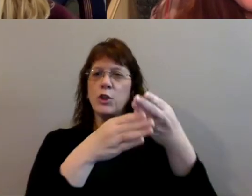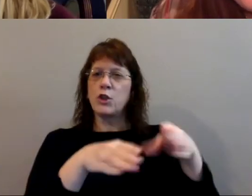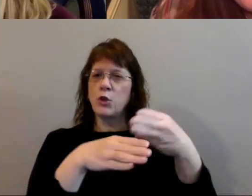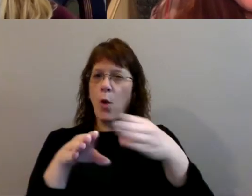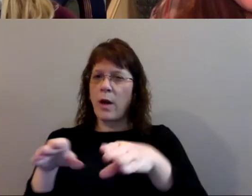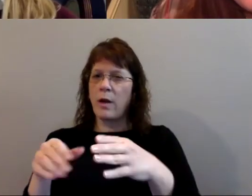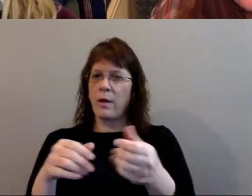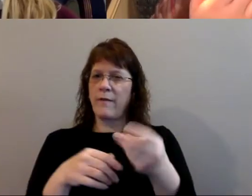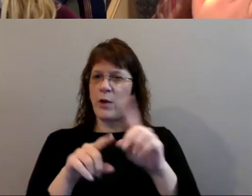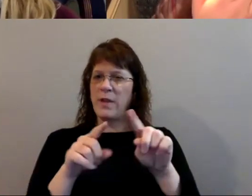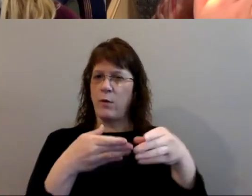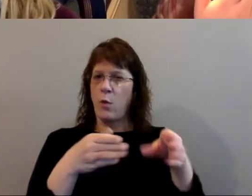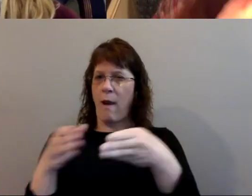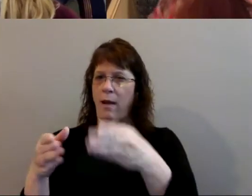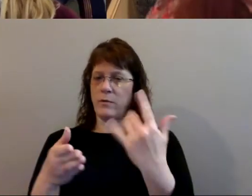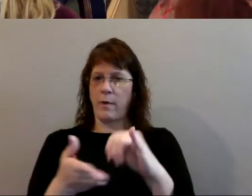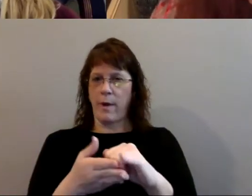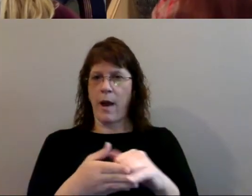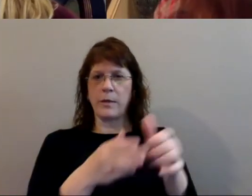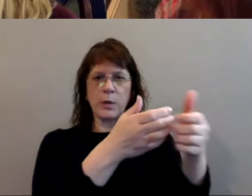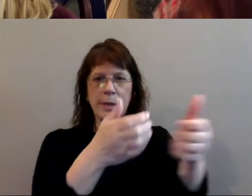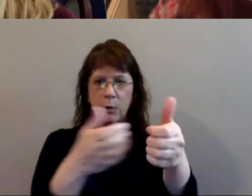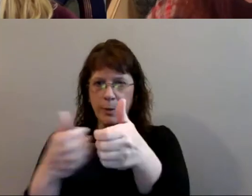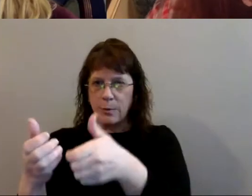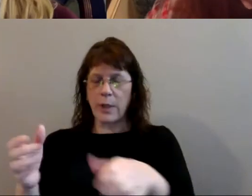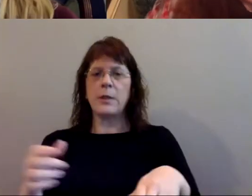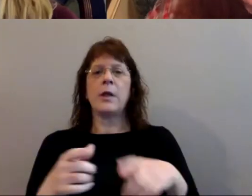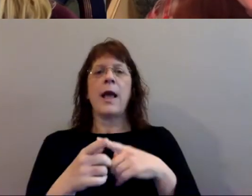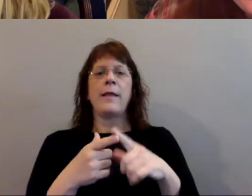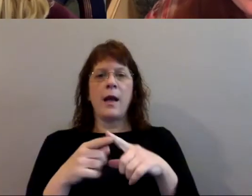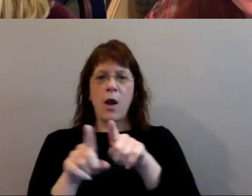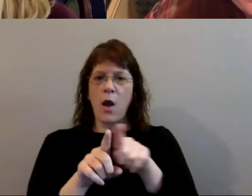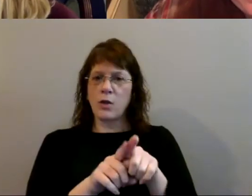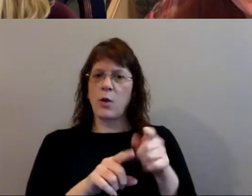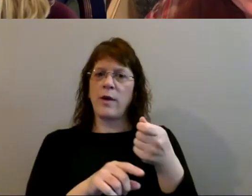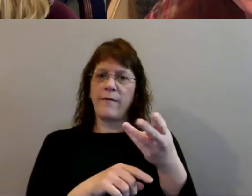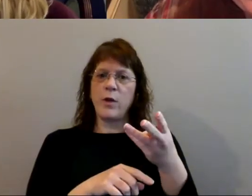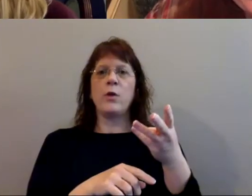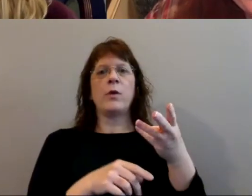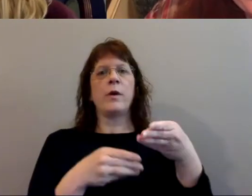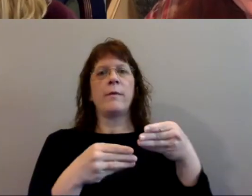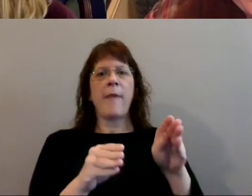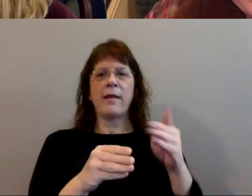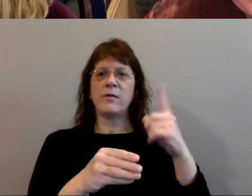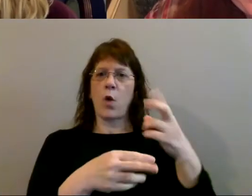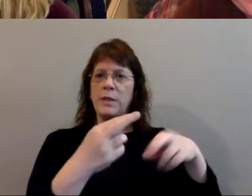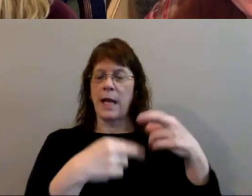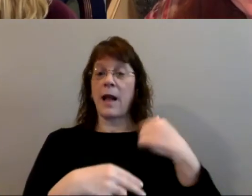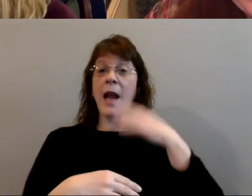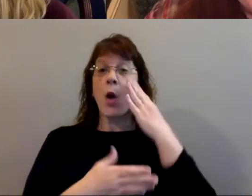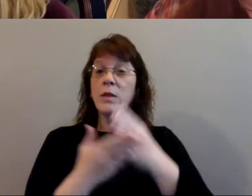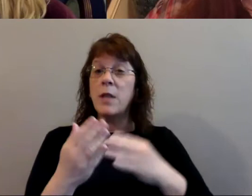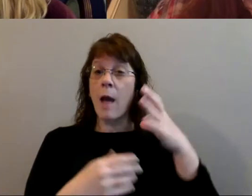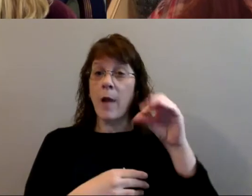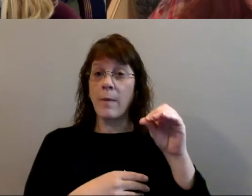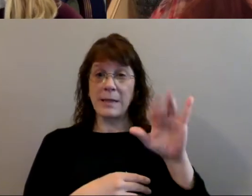for doing that. And then um, past that step, there are also a few methods for recycling it. And I know some companies will take